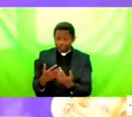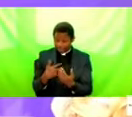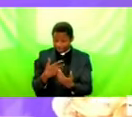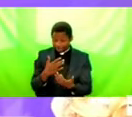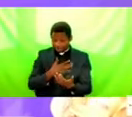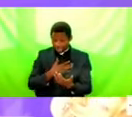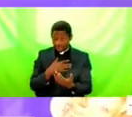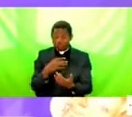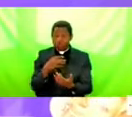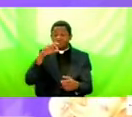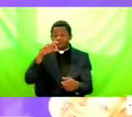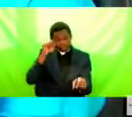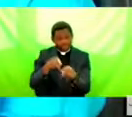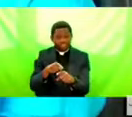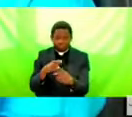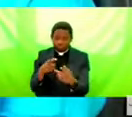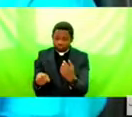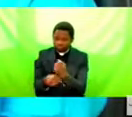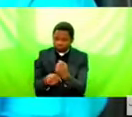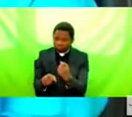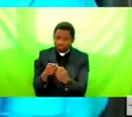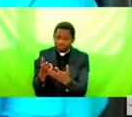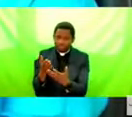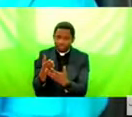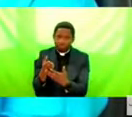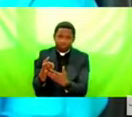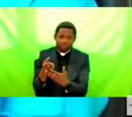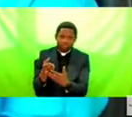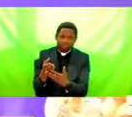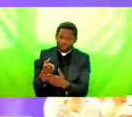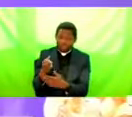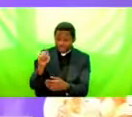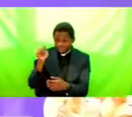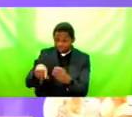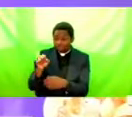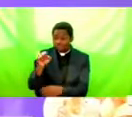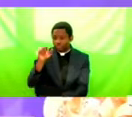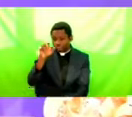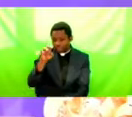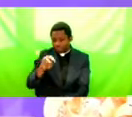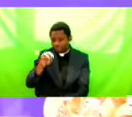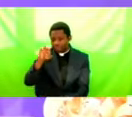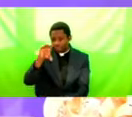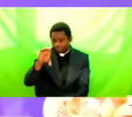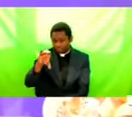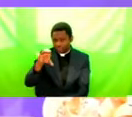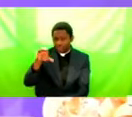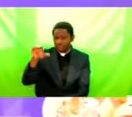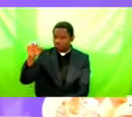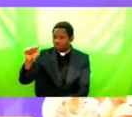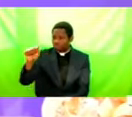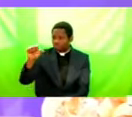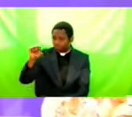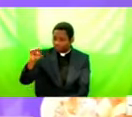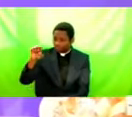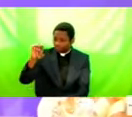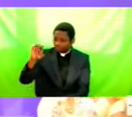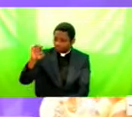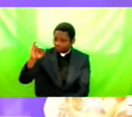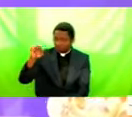Esiedu. But Chairman, permit me to just say this. Sitting in an